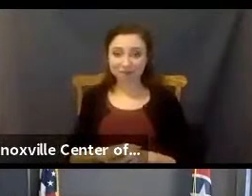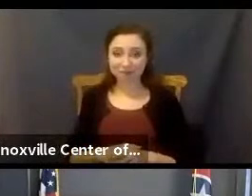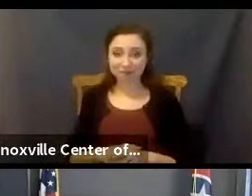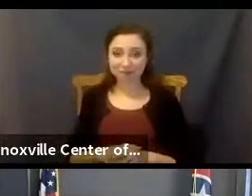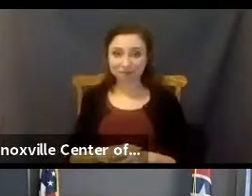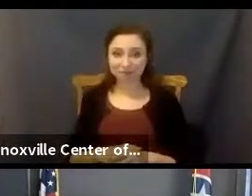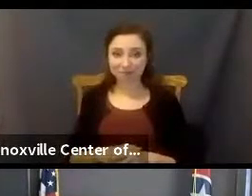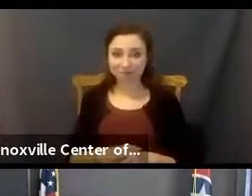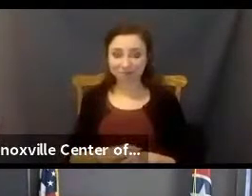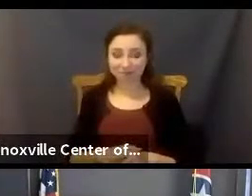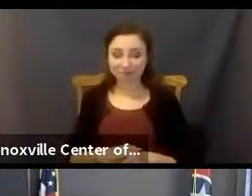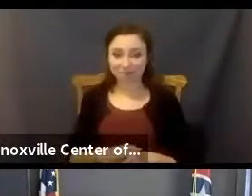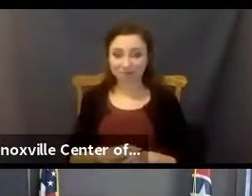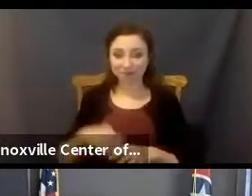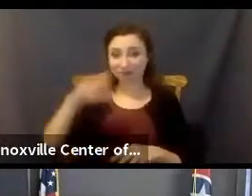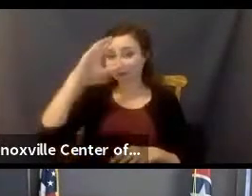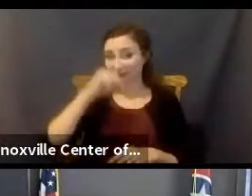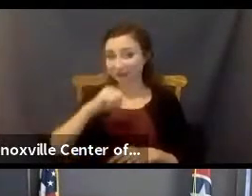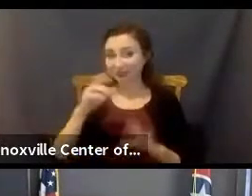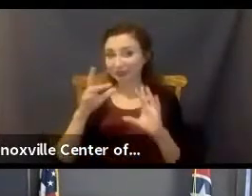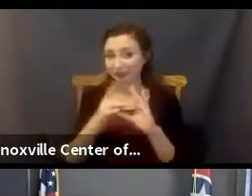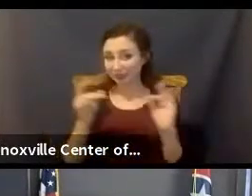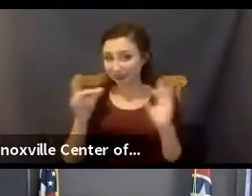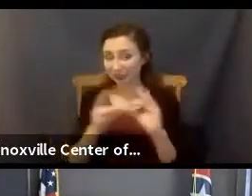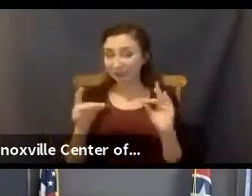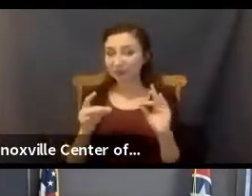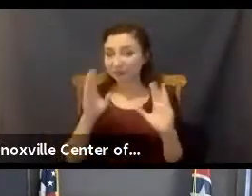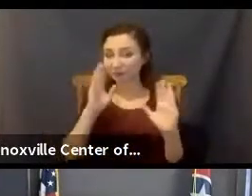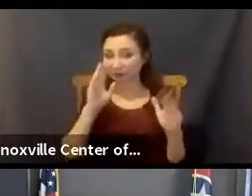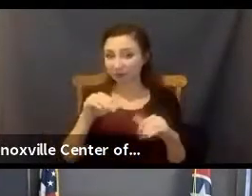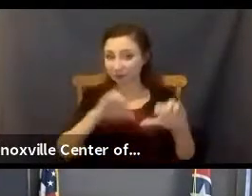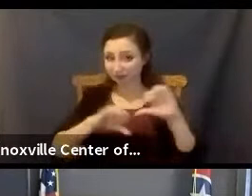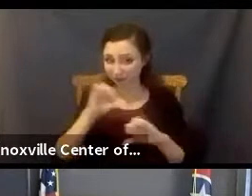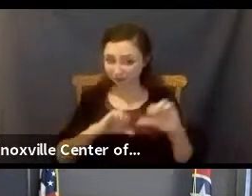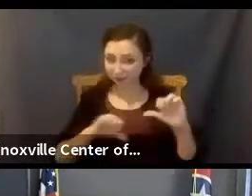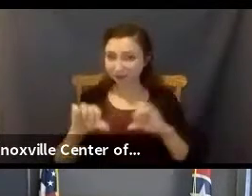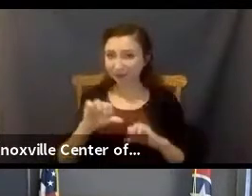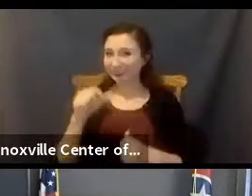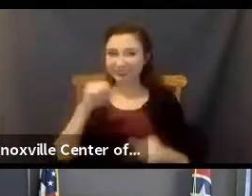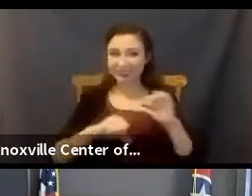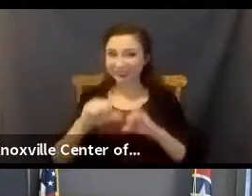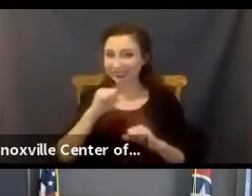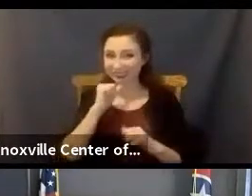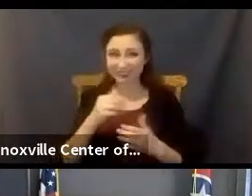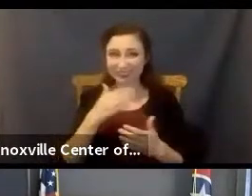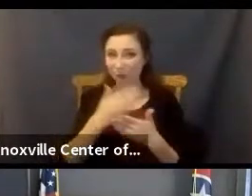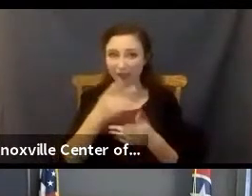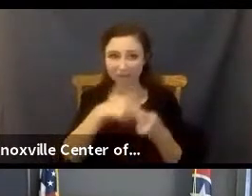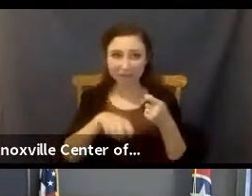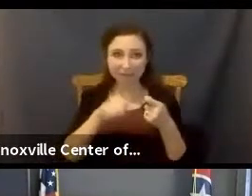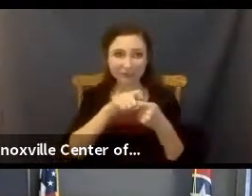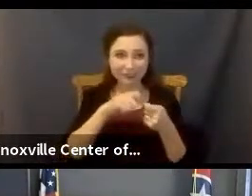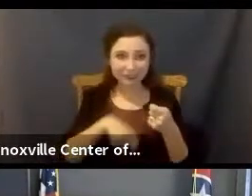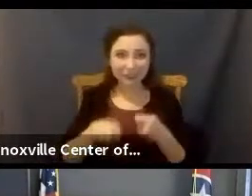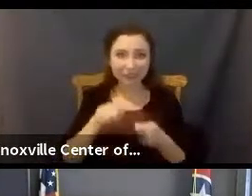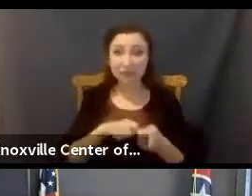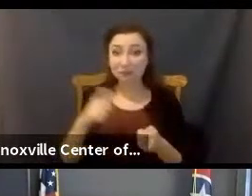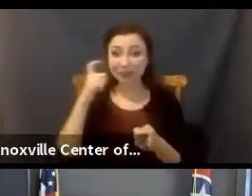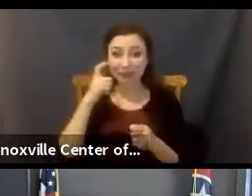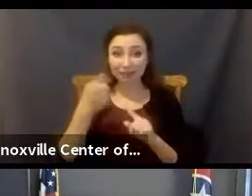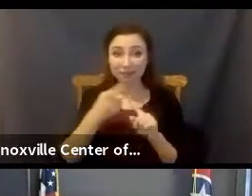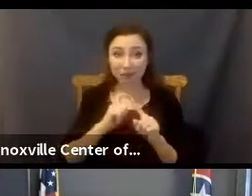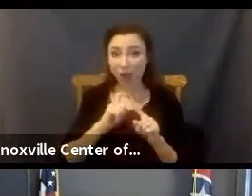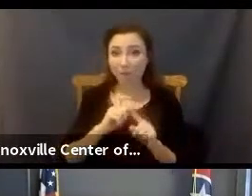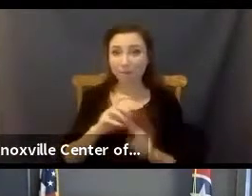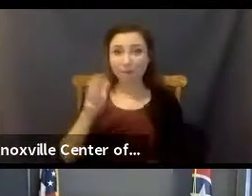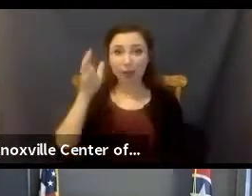So I guess just a comment speaking to science on this. The science is just not that well hewn. It makes sense from a common